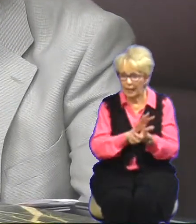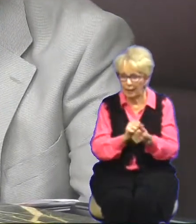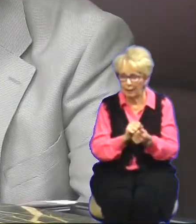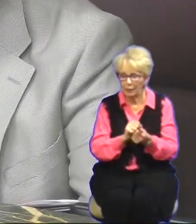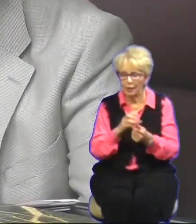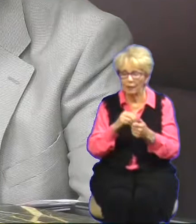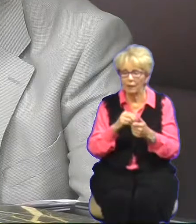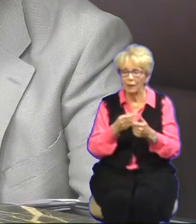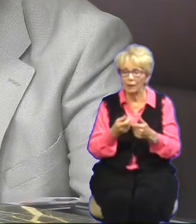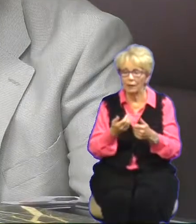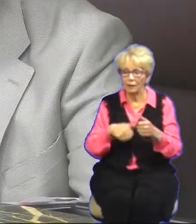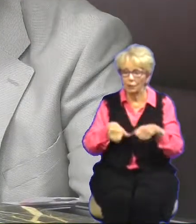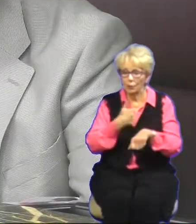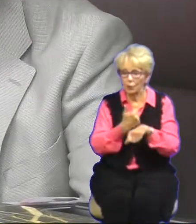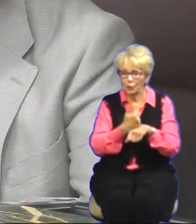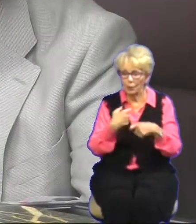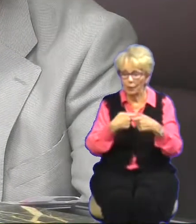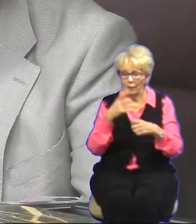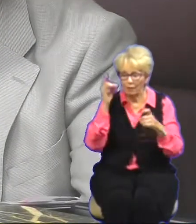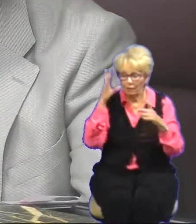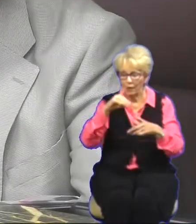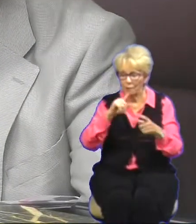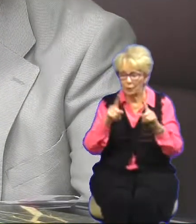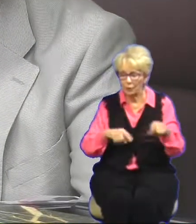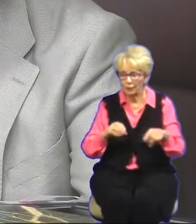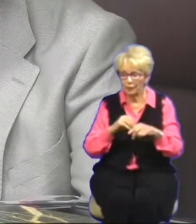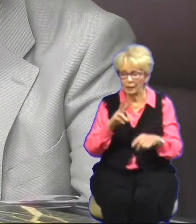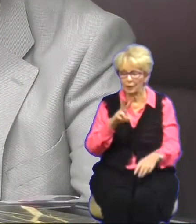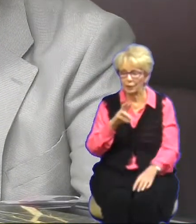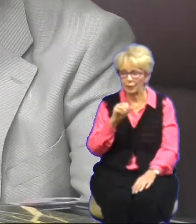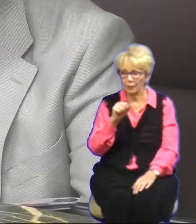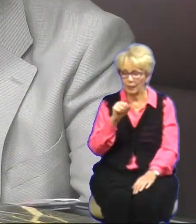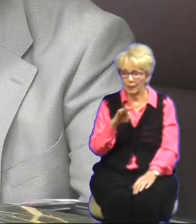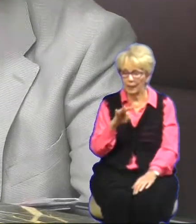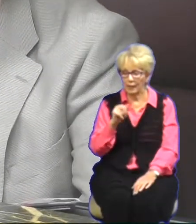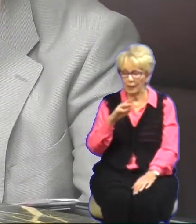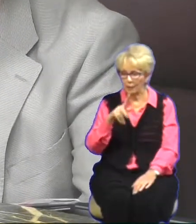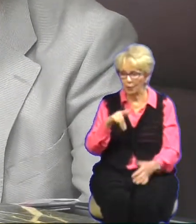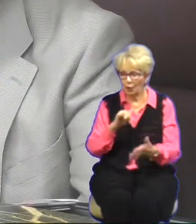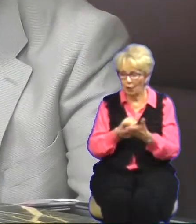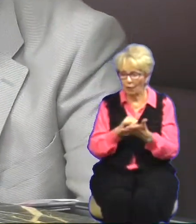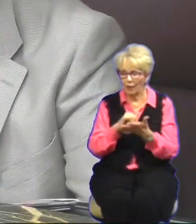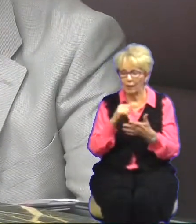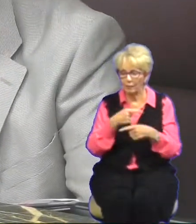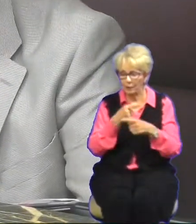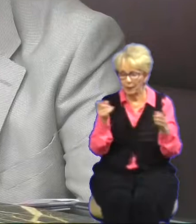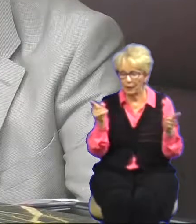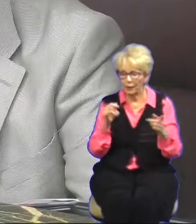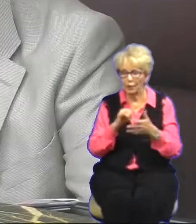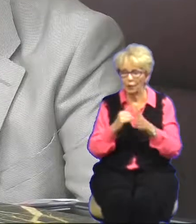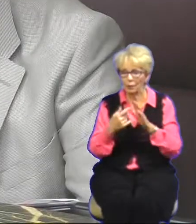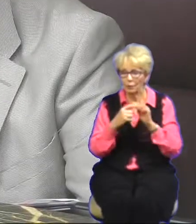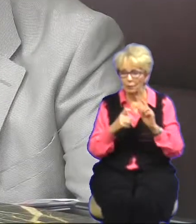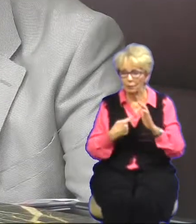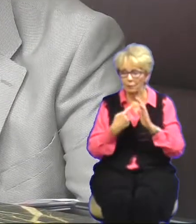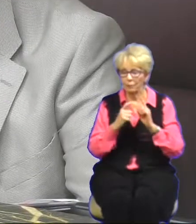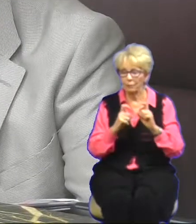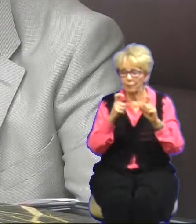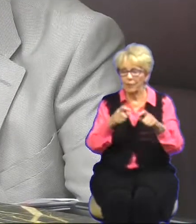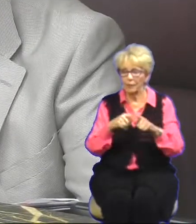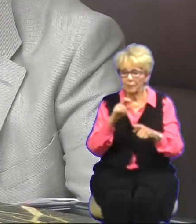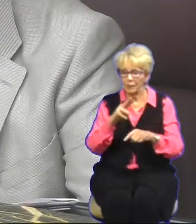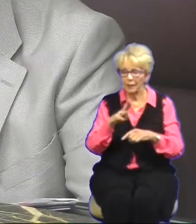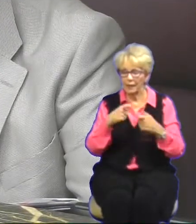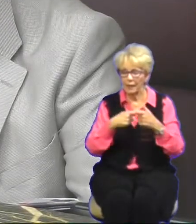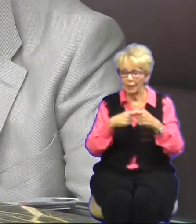and restore power after the violent storms on April 2019, and that a copy of this proclamation be presented to the town of Maiden and its